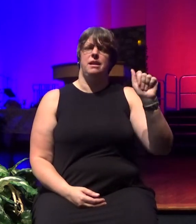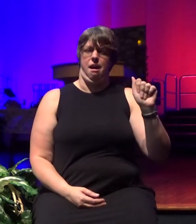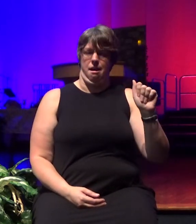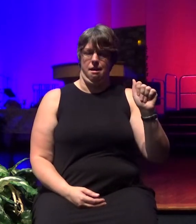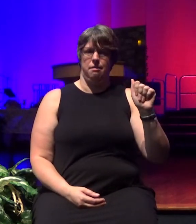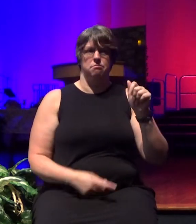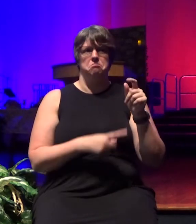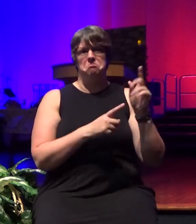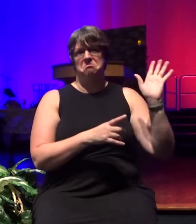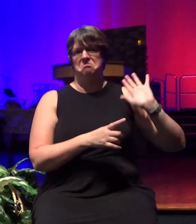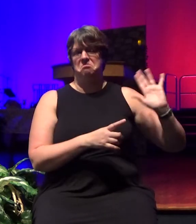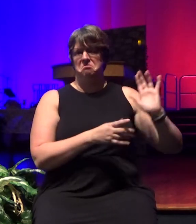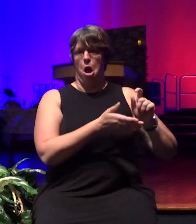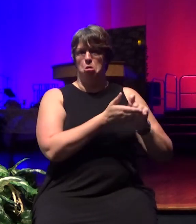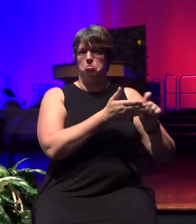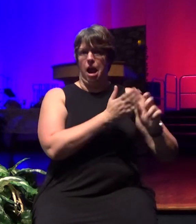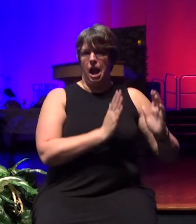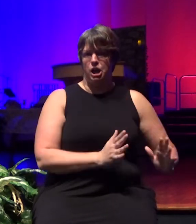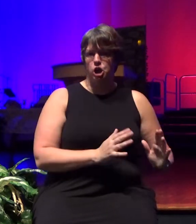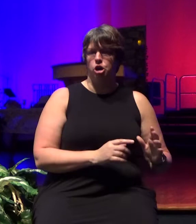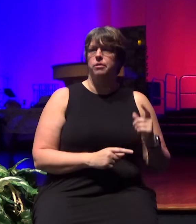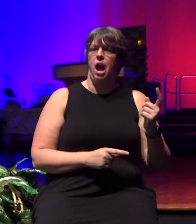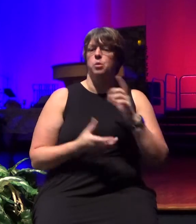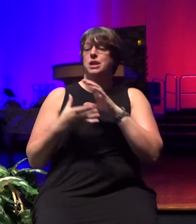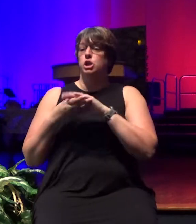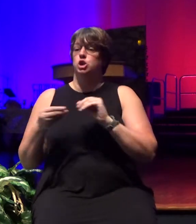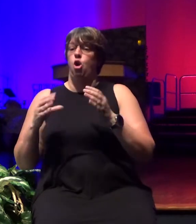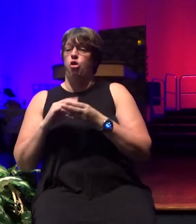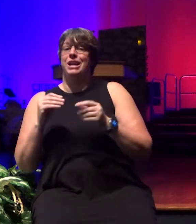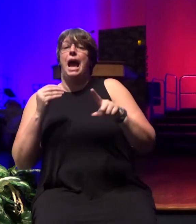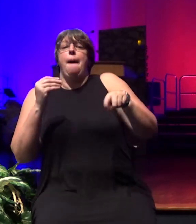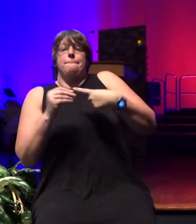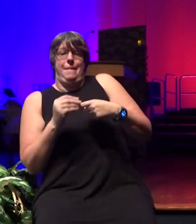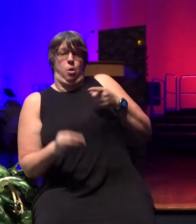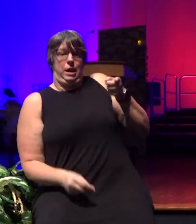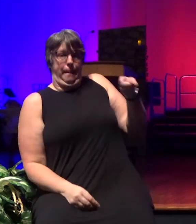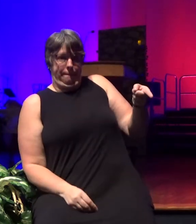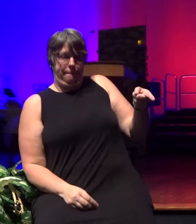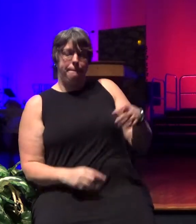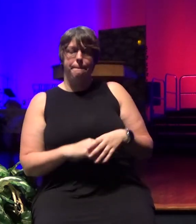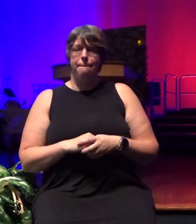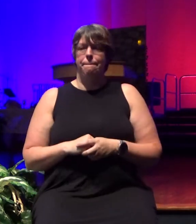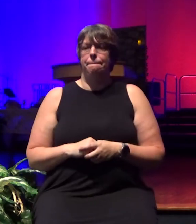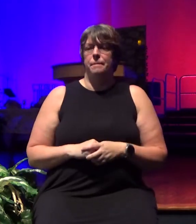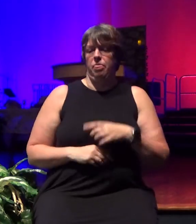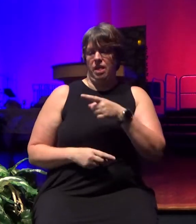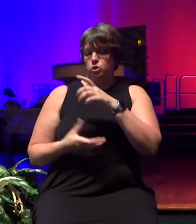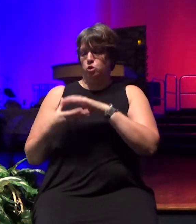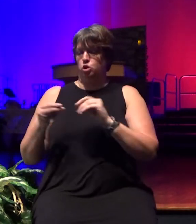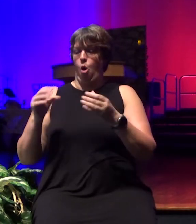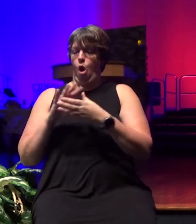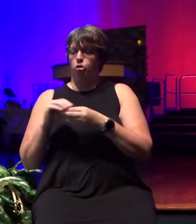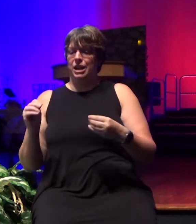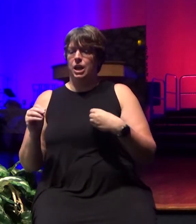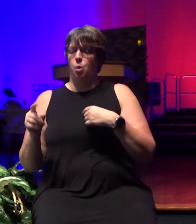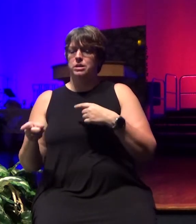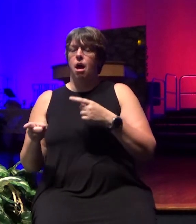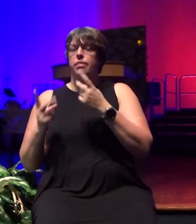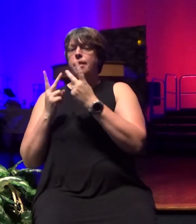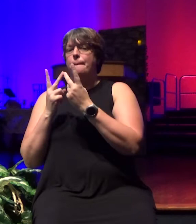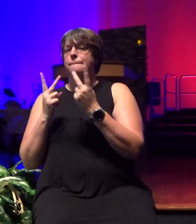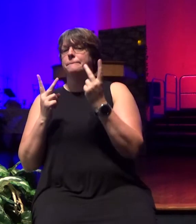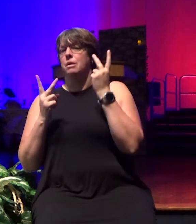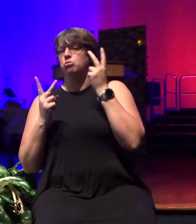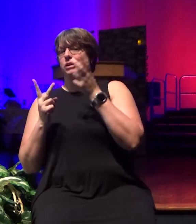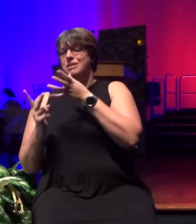its love. So we don't have to fear this landing. We just have to turn over the controls. And up until that time, we get to